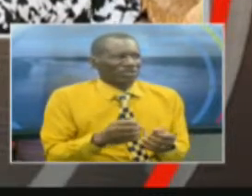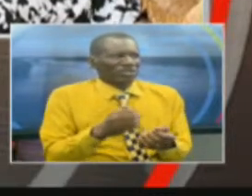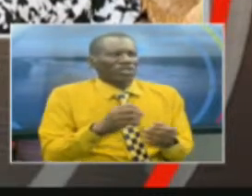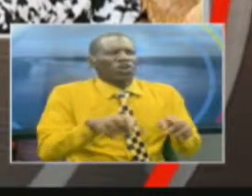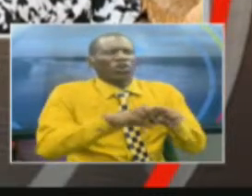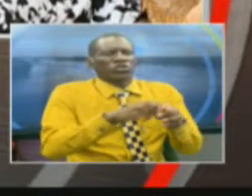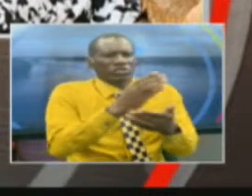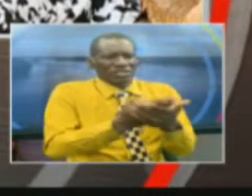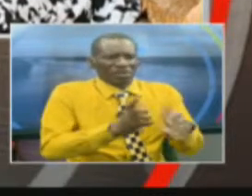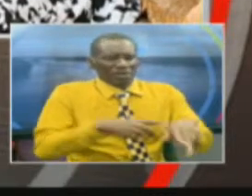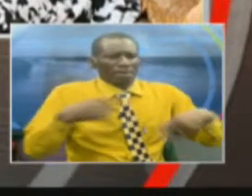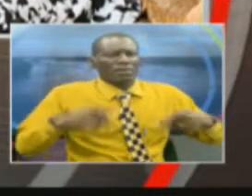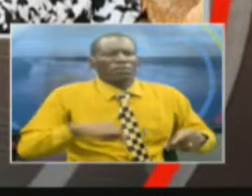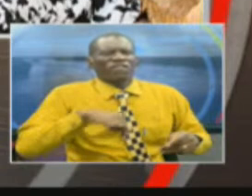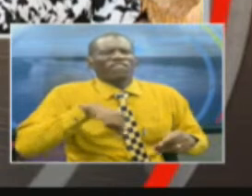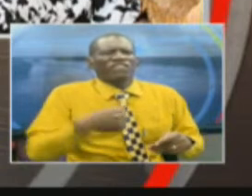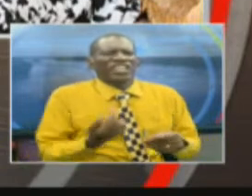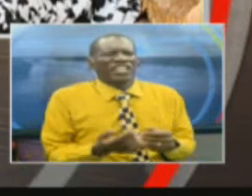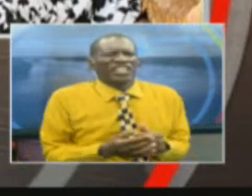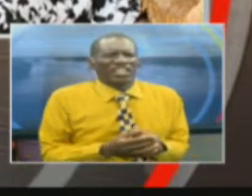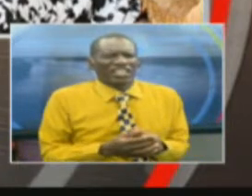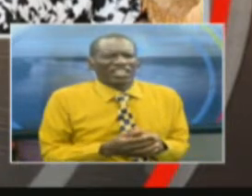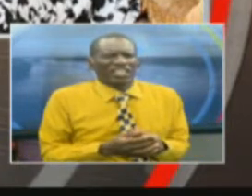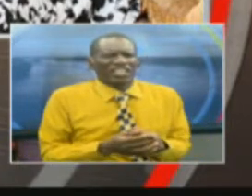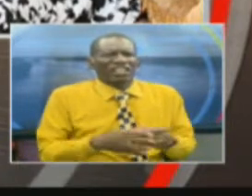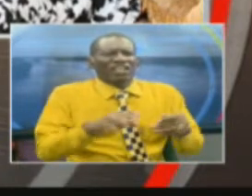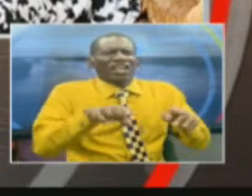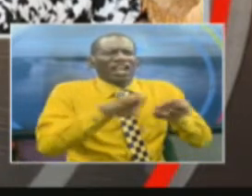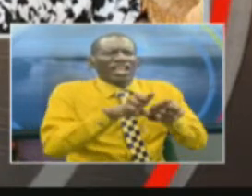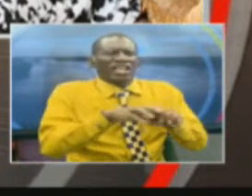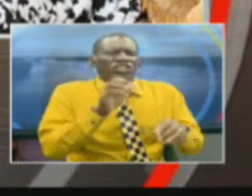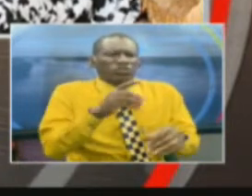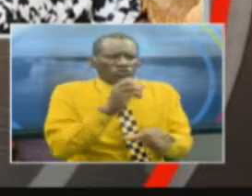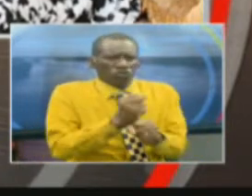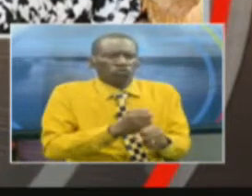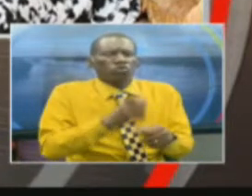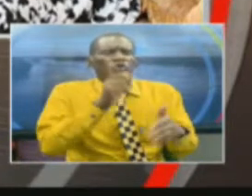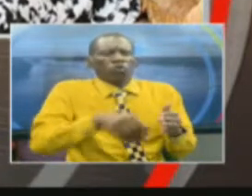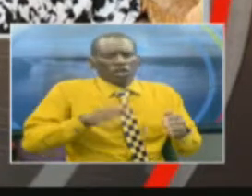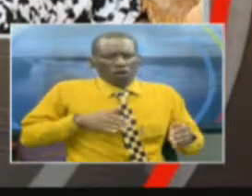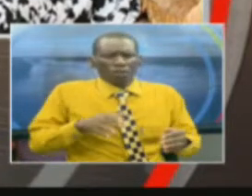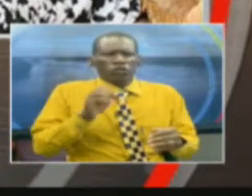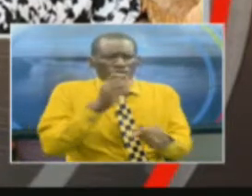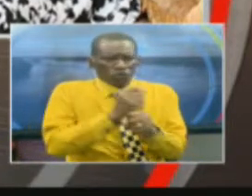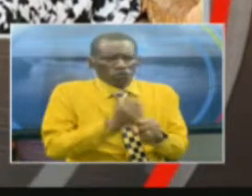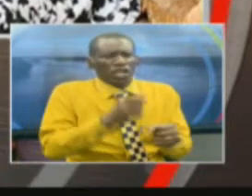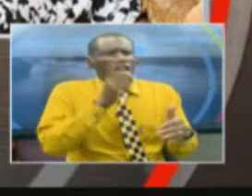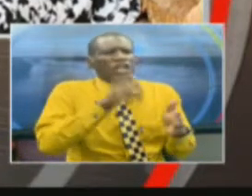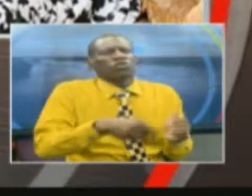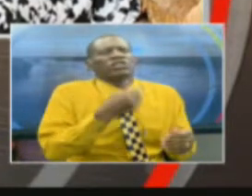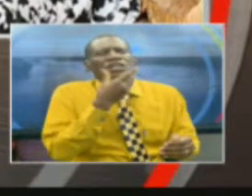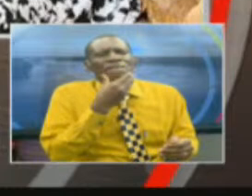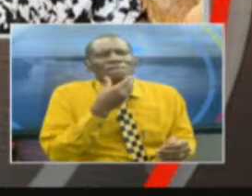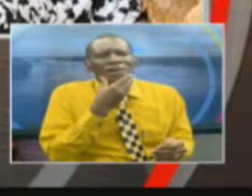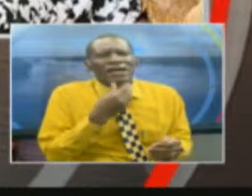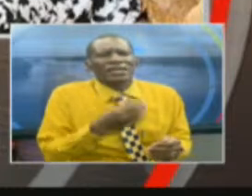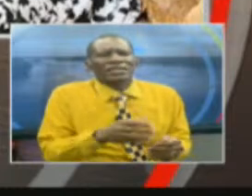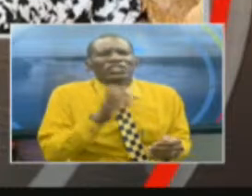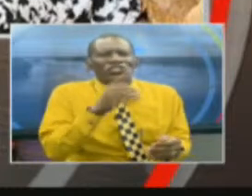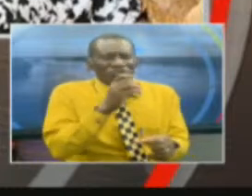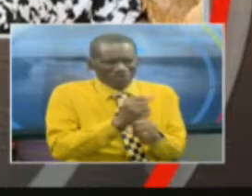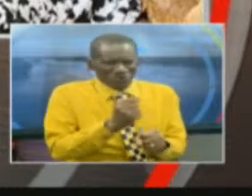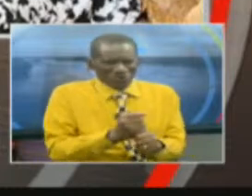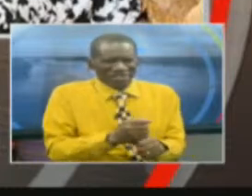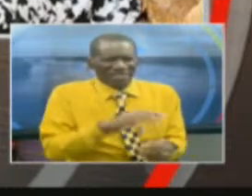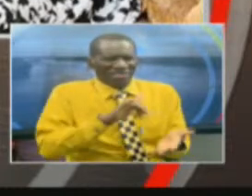also sometimes people feel like I should be doing what a woman should be doing and what a man should be